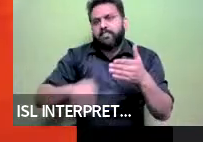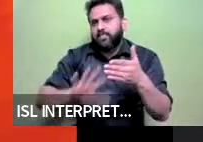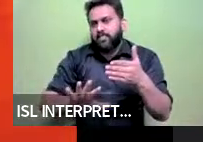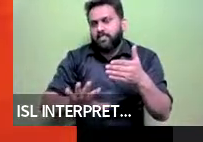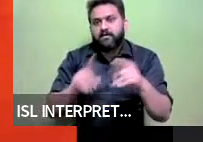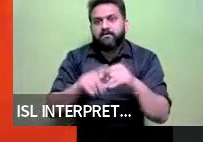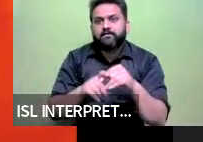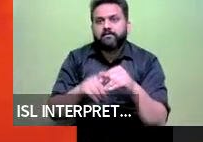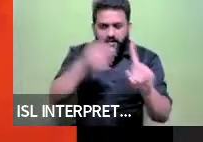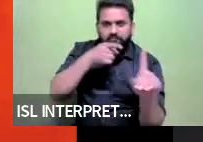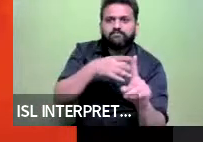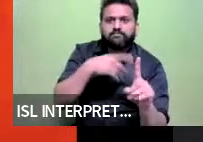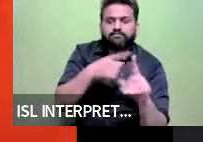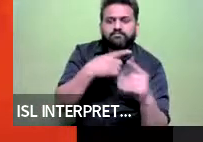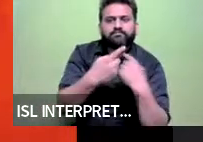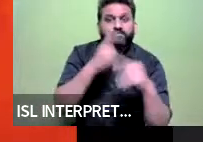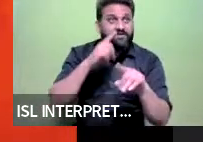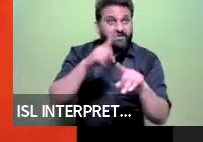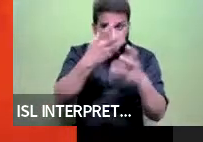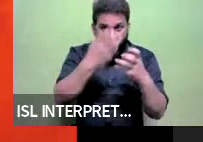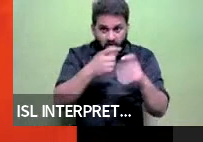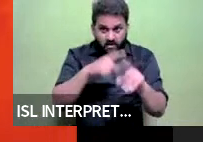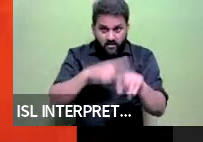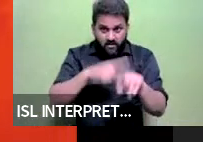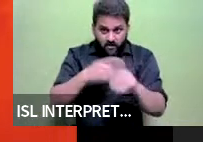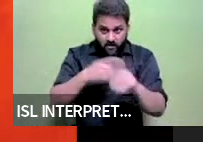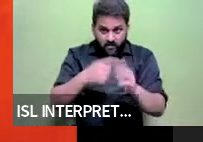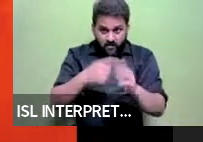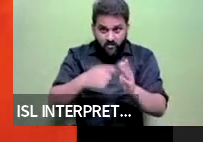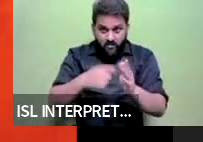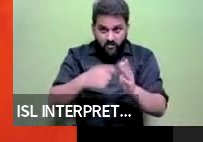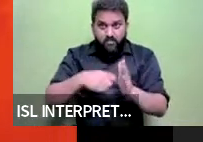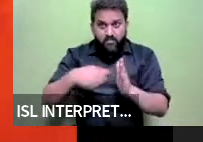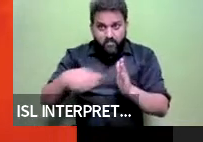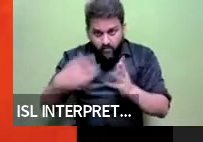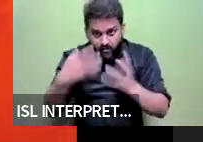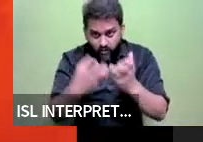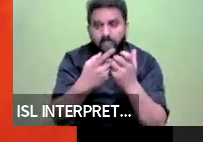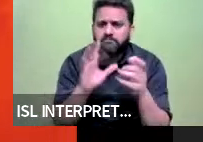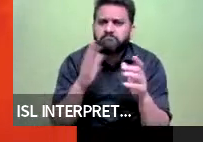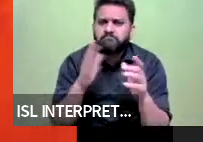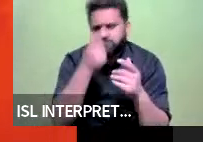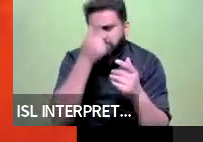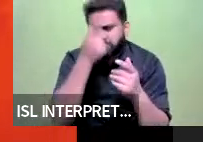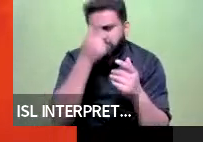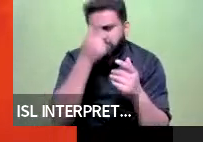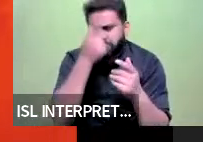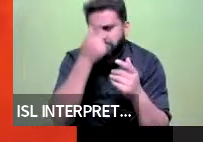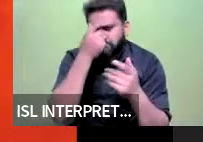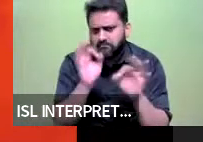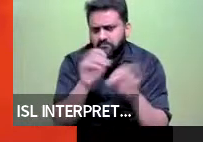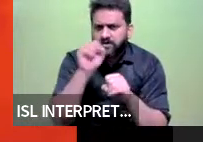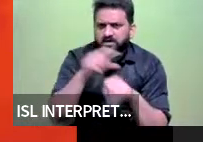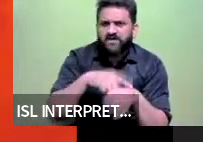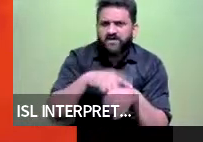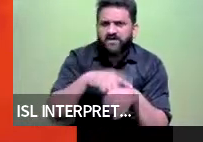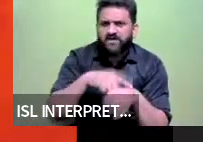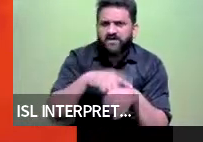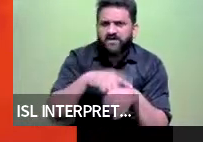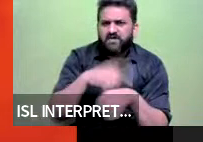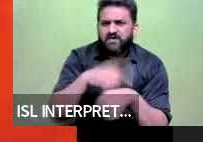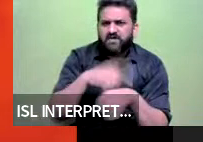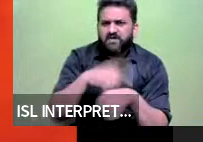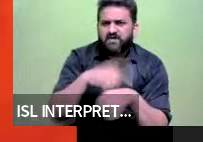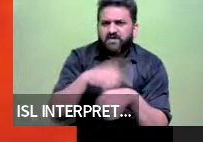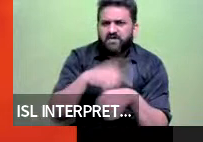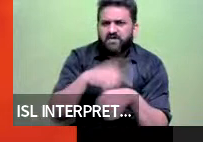one. If you need extra time, there's no harm in that. You can get 1 or 2 minutes extra time. Actually, you can get only